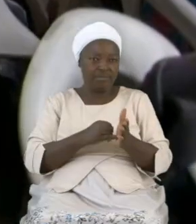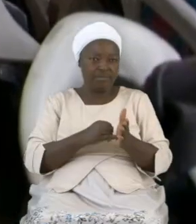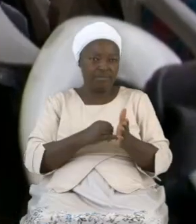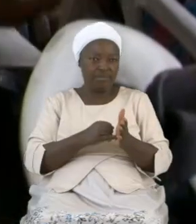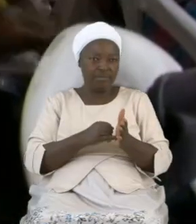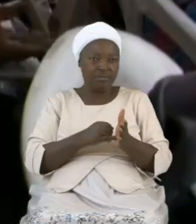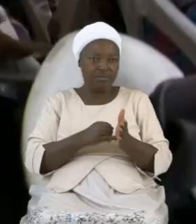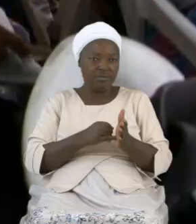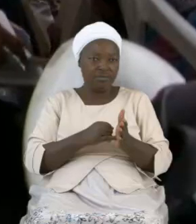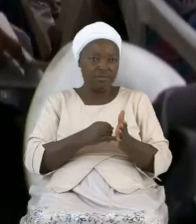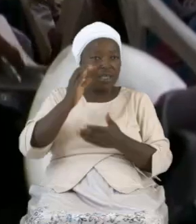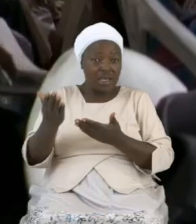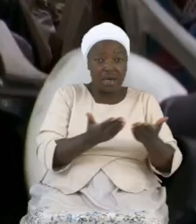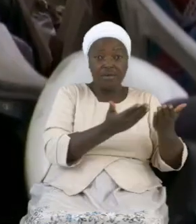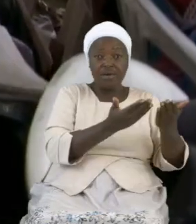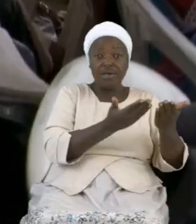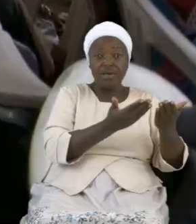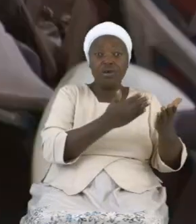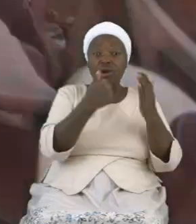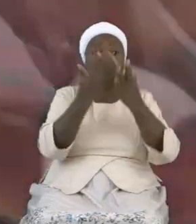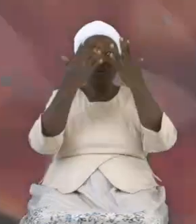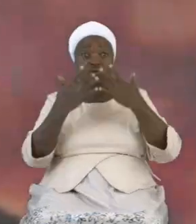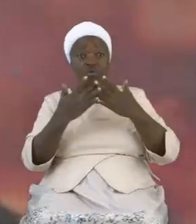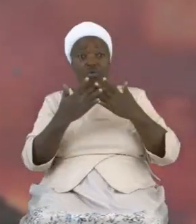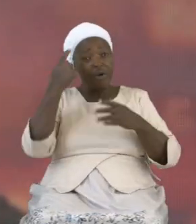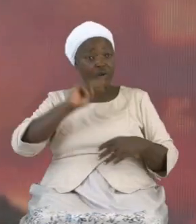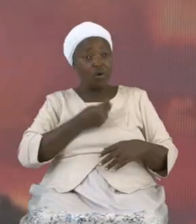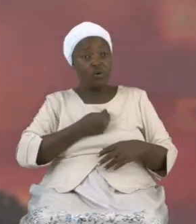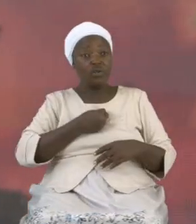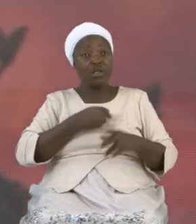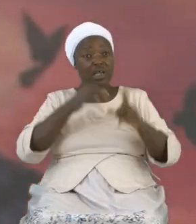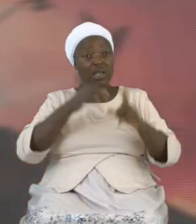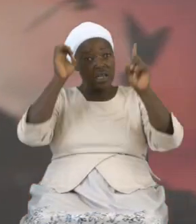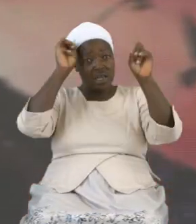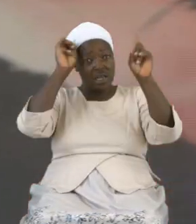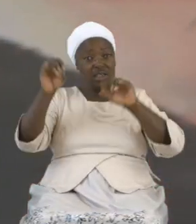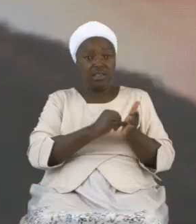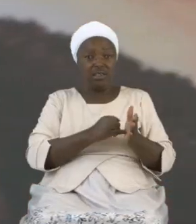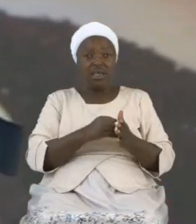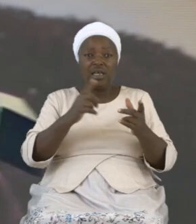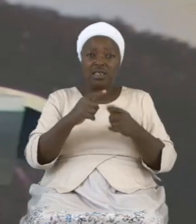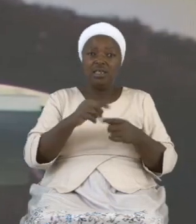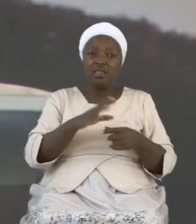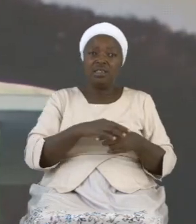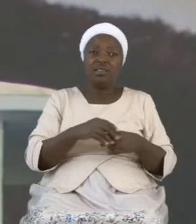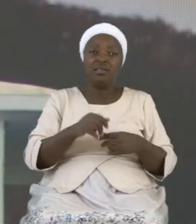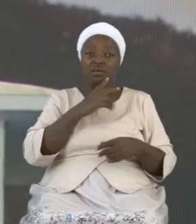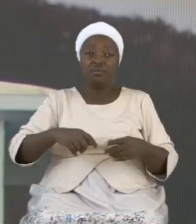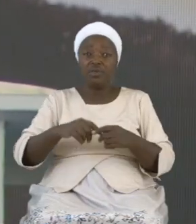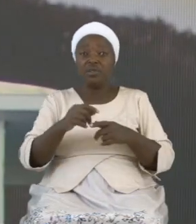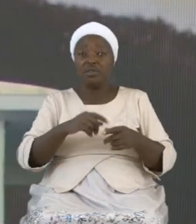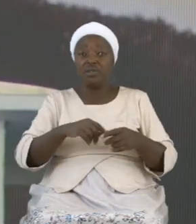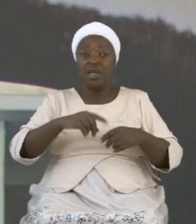he did it. Yet we did esteem him stricken, smitten of God, and afflicted.